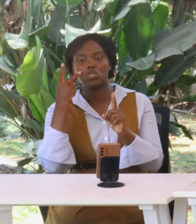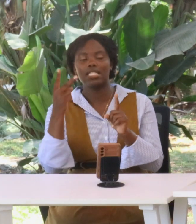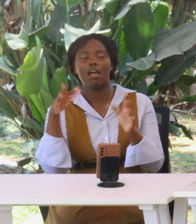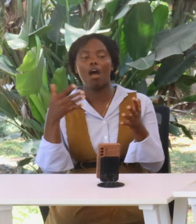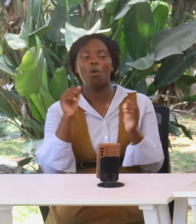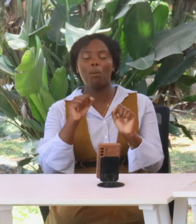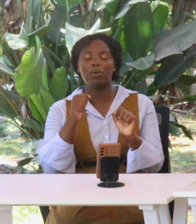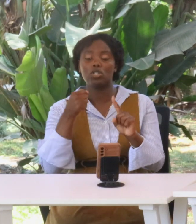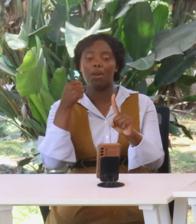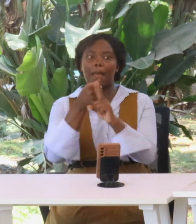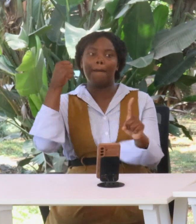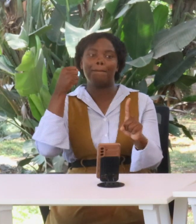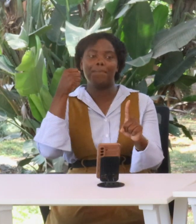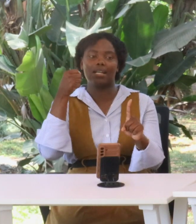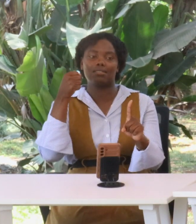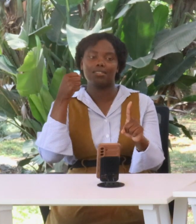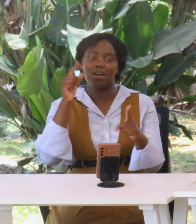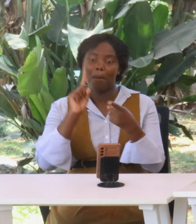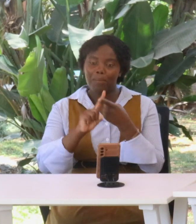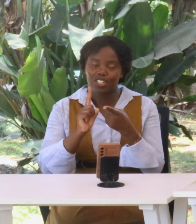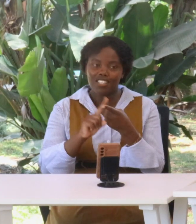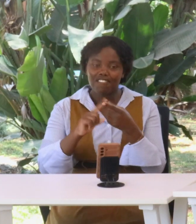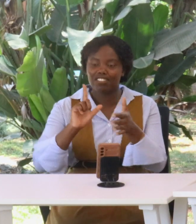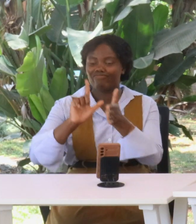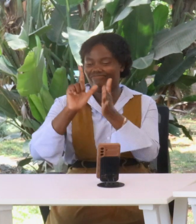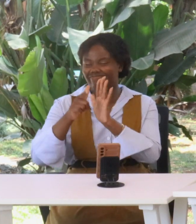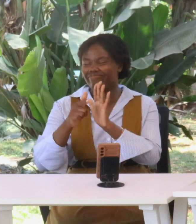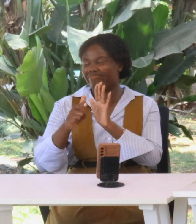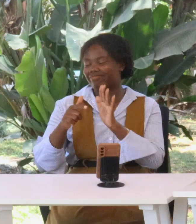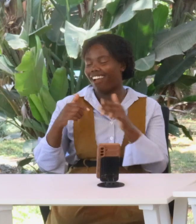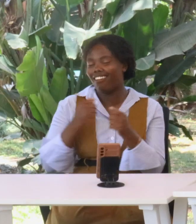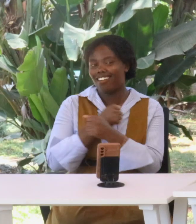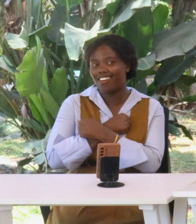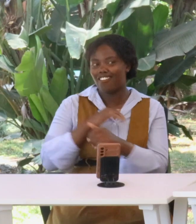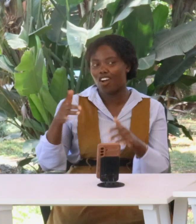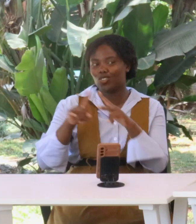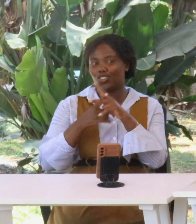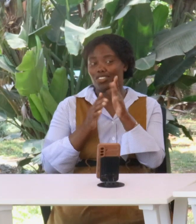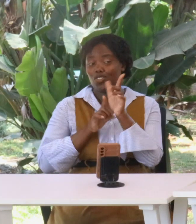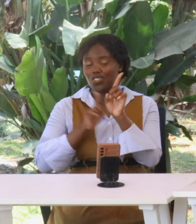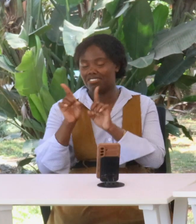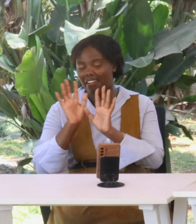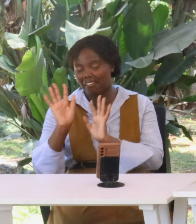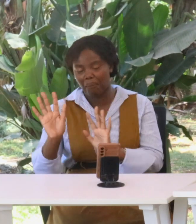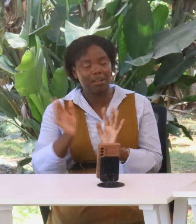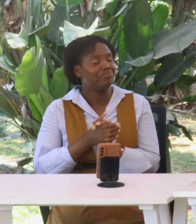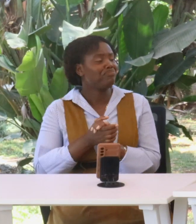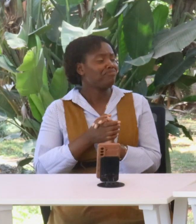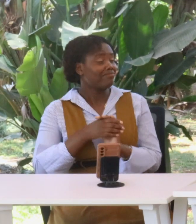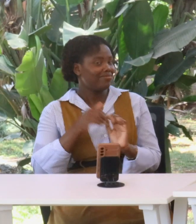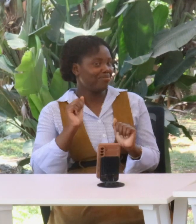I'm happy to see that you have changed your perspective and you have decided to do things that have an